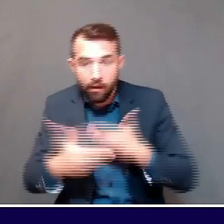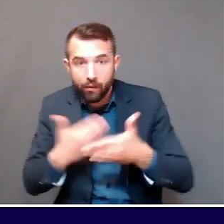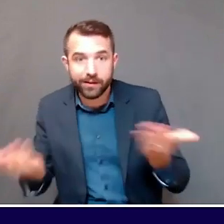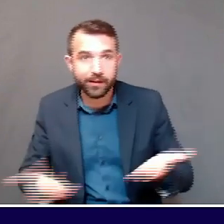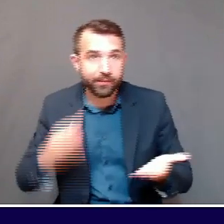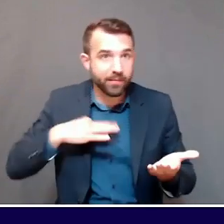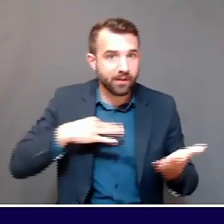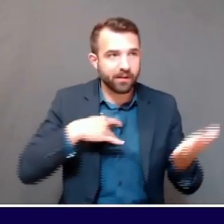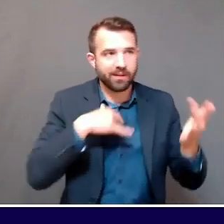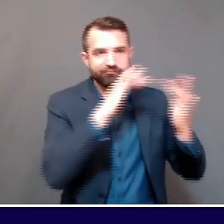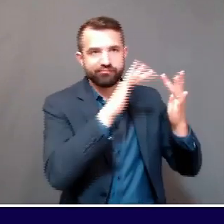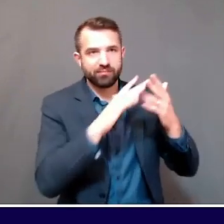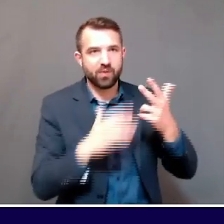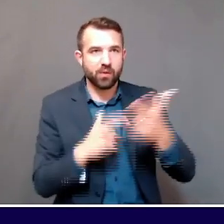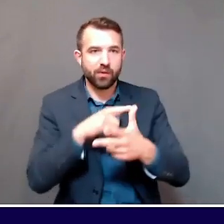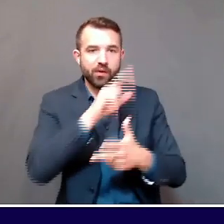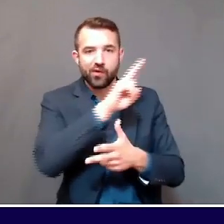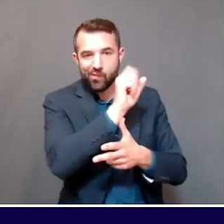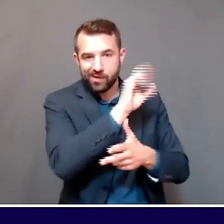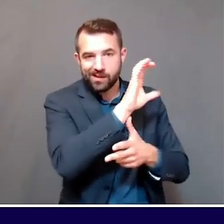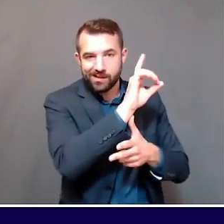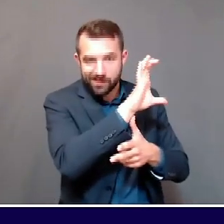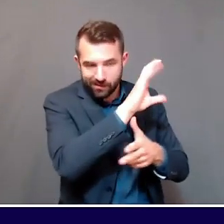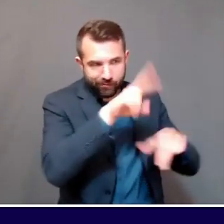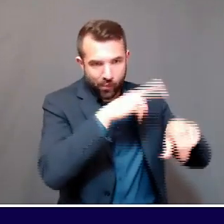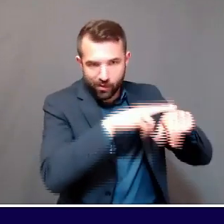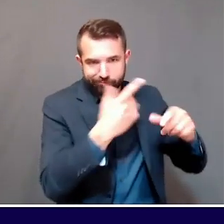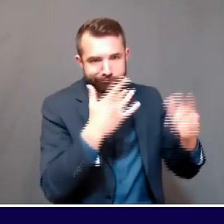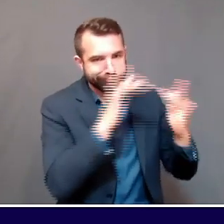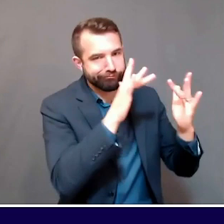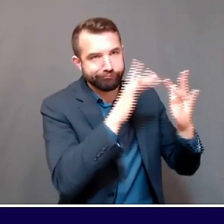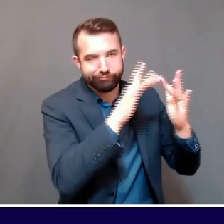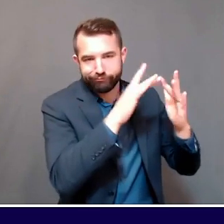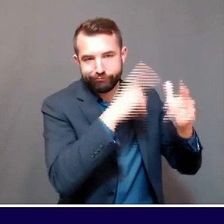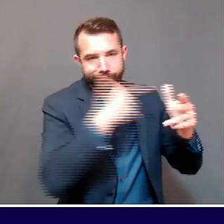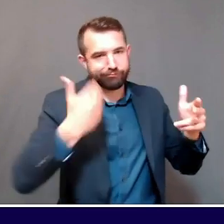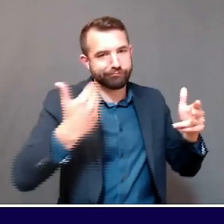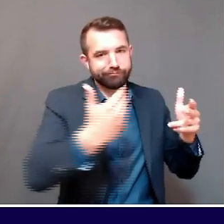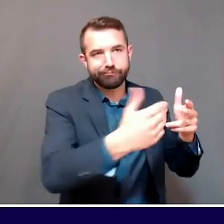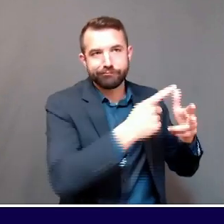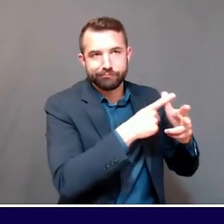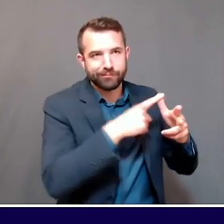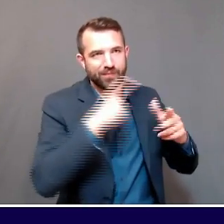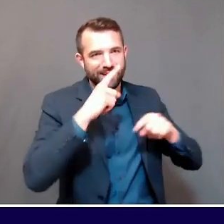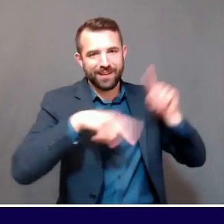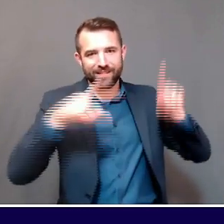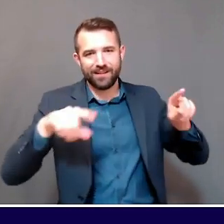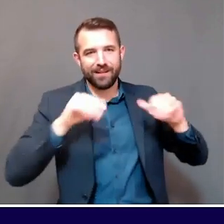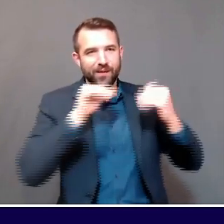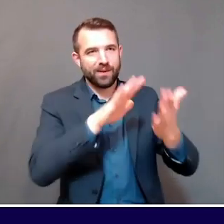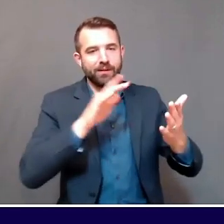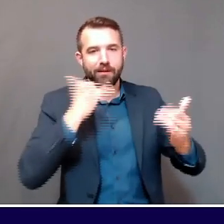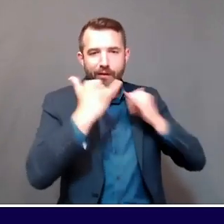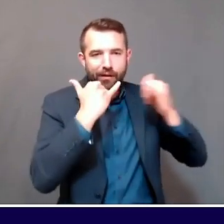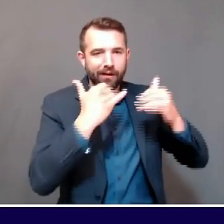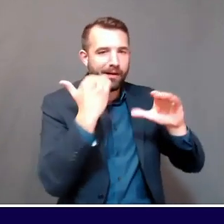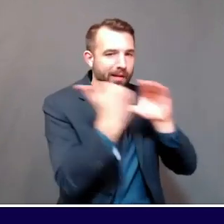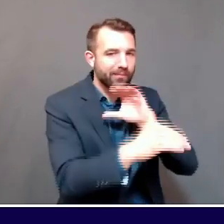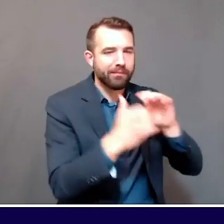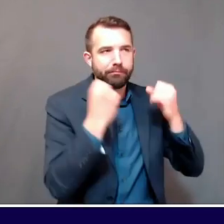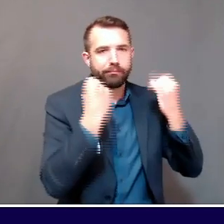is the US CDC, and we are in touch with them in different ways, multiple times per